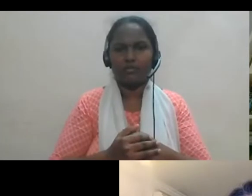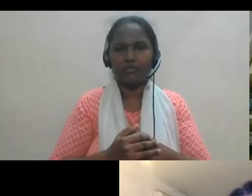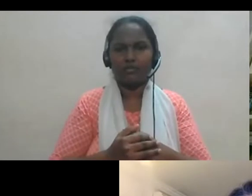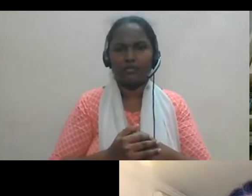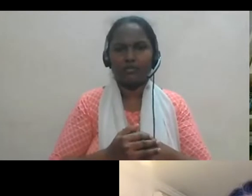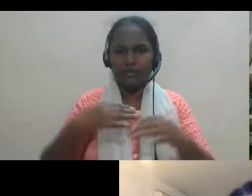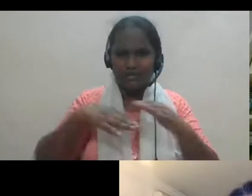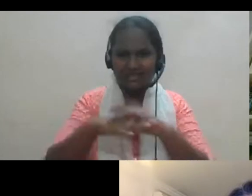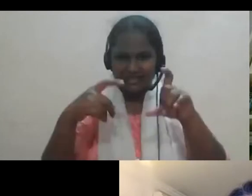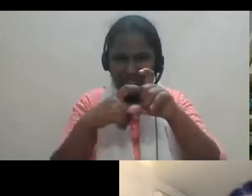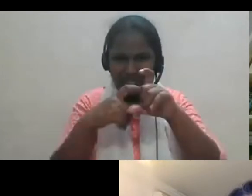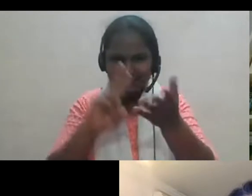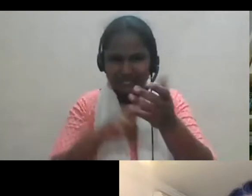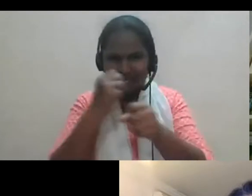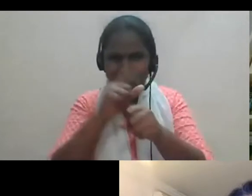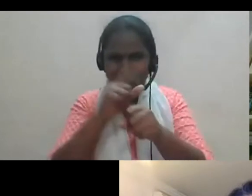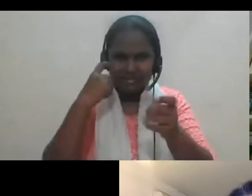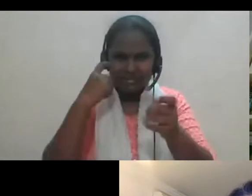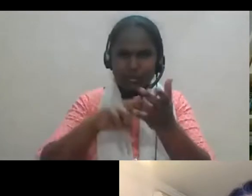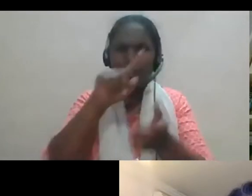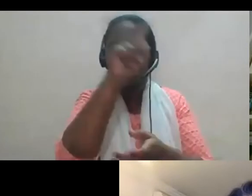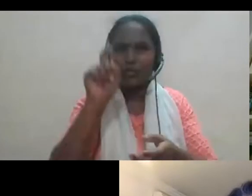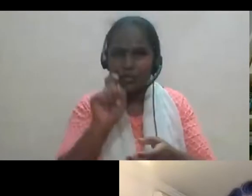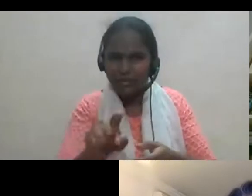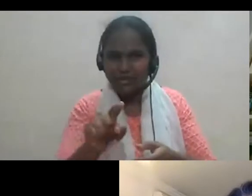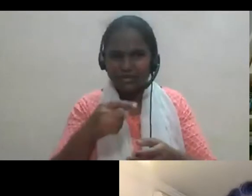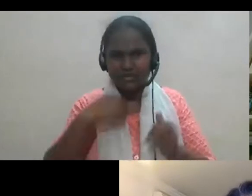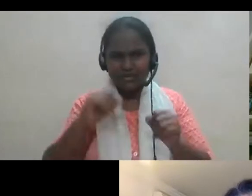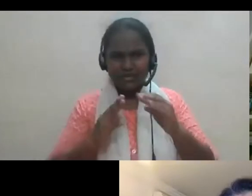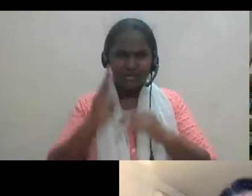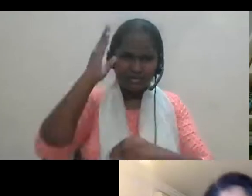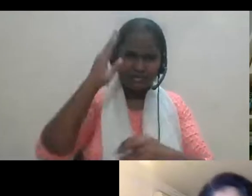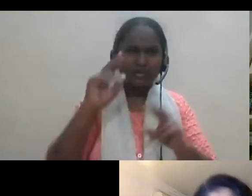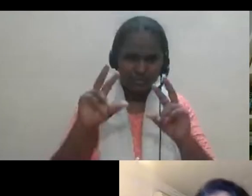in English it would be with a question mark, am I racist? No?